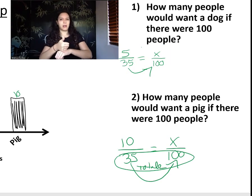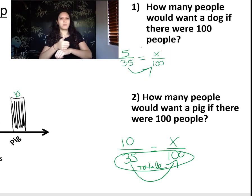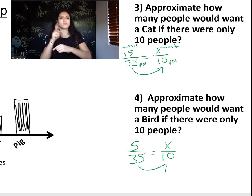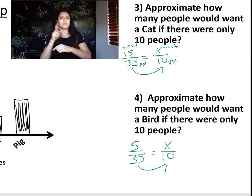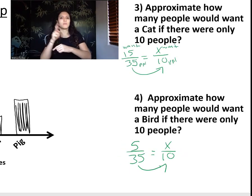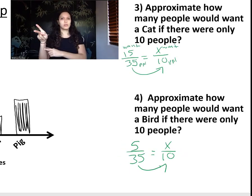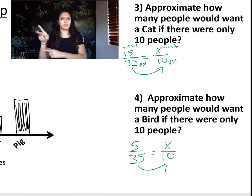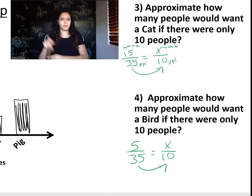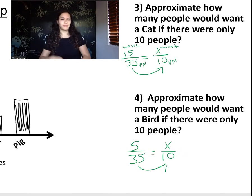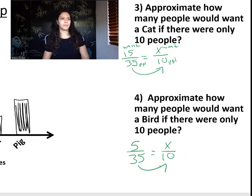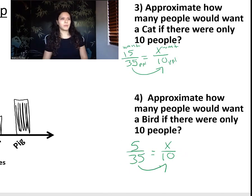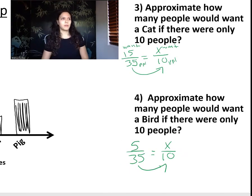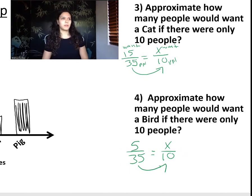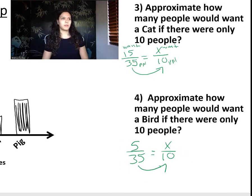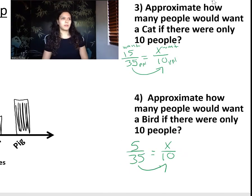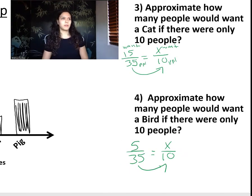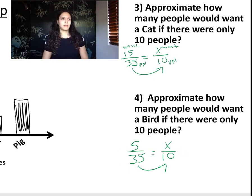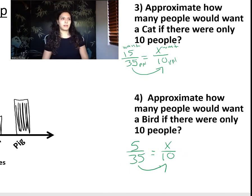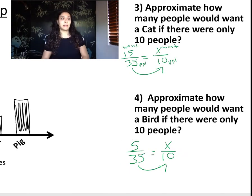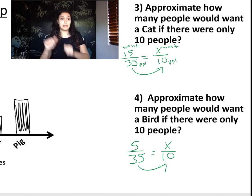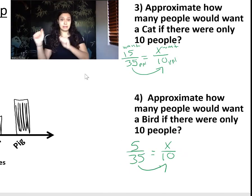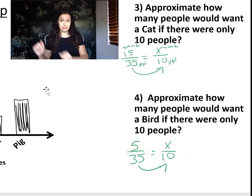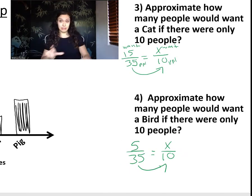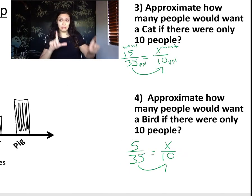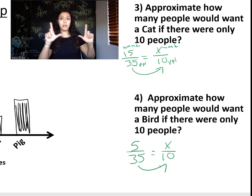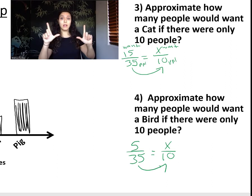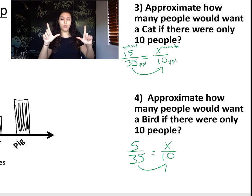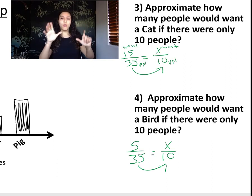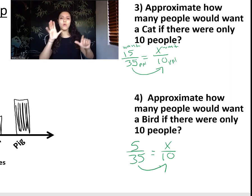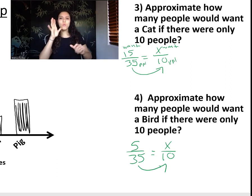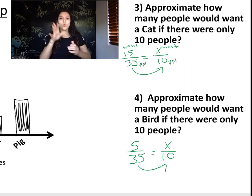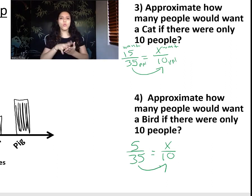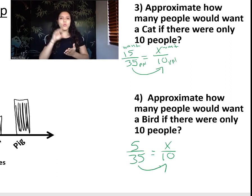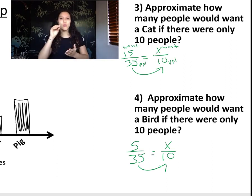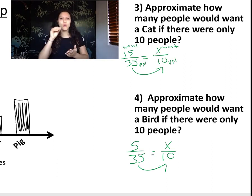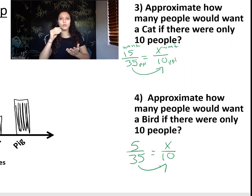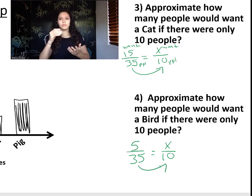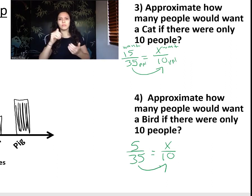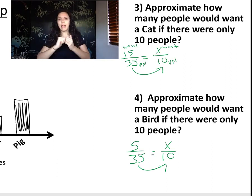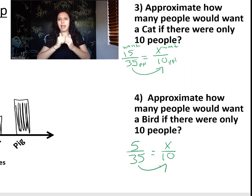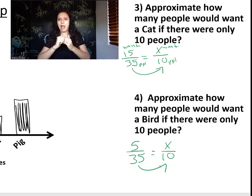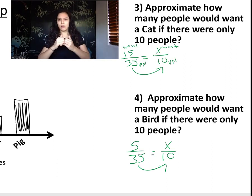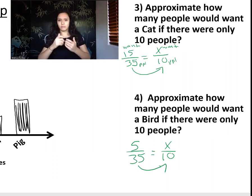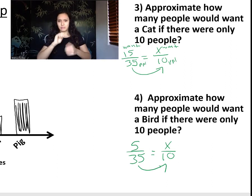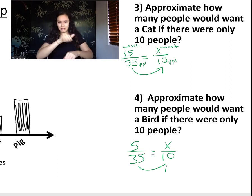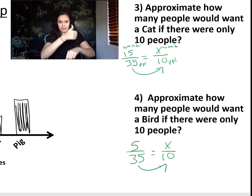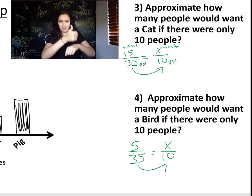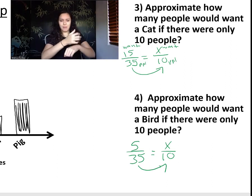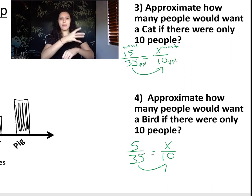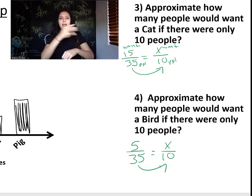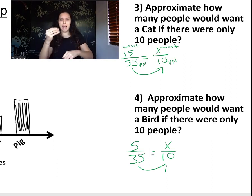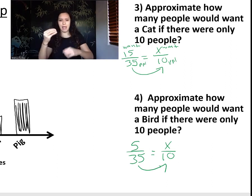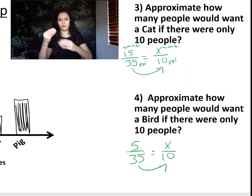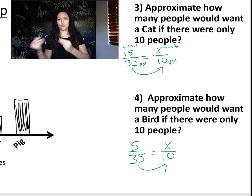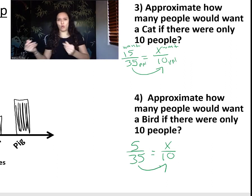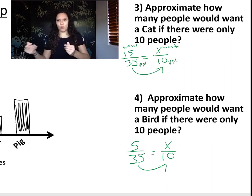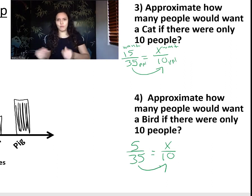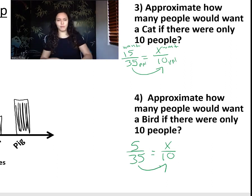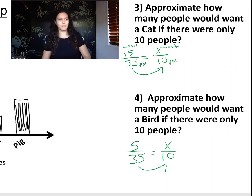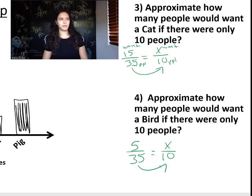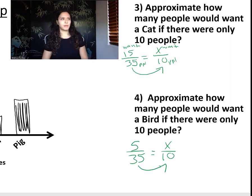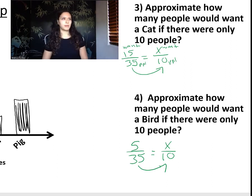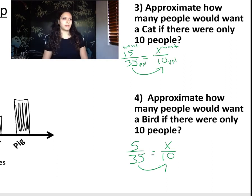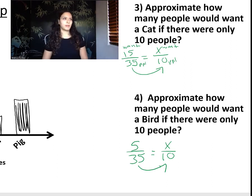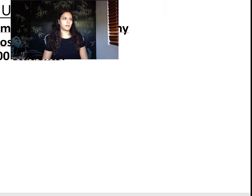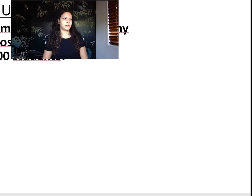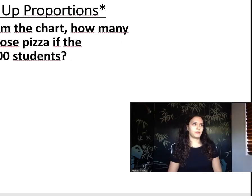to solve them. But on the next slide, we'll set it up and solve it just so we can see what it looks like if we